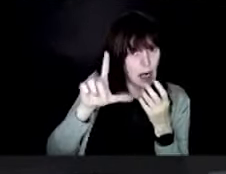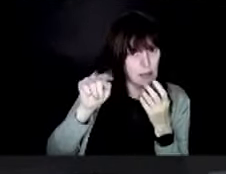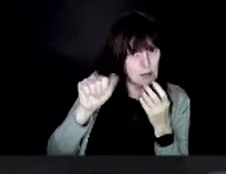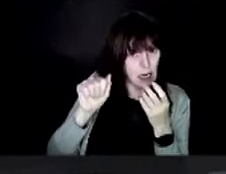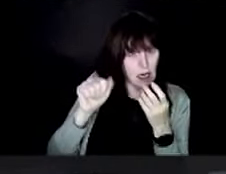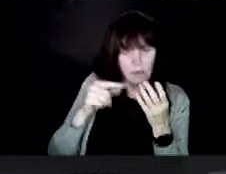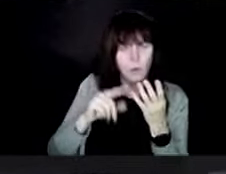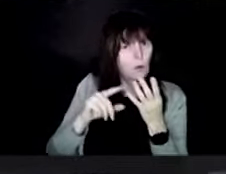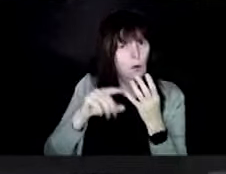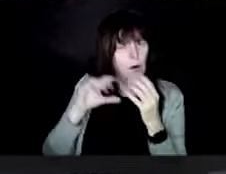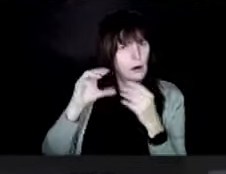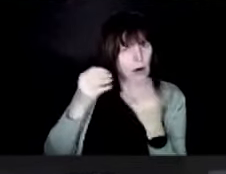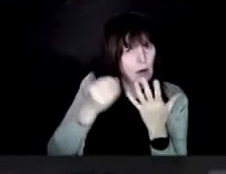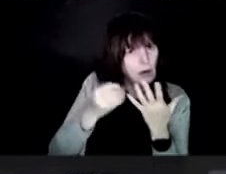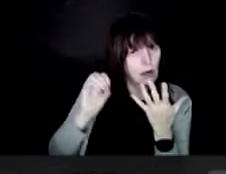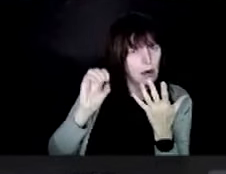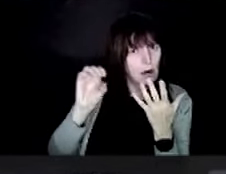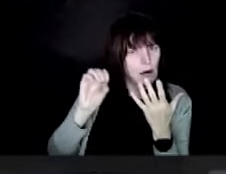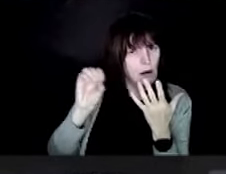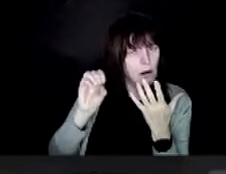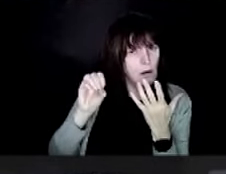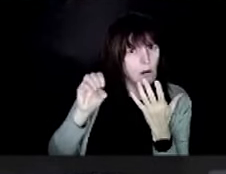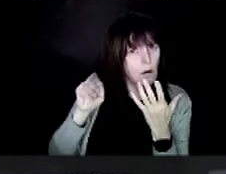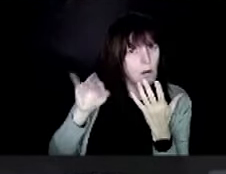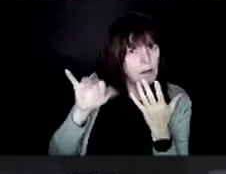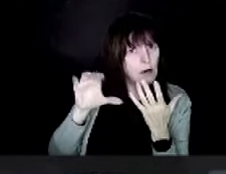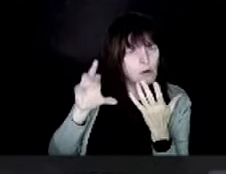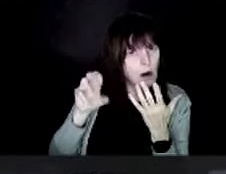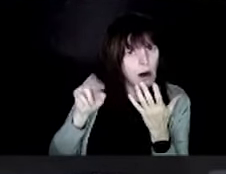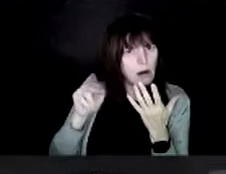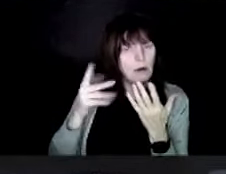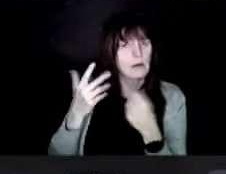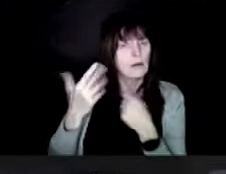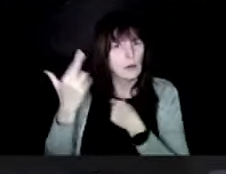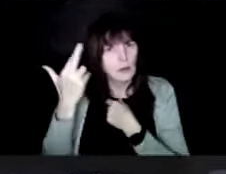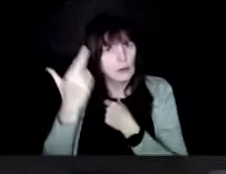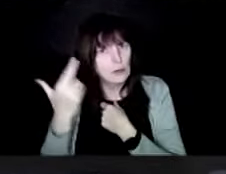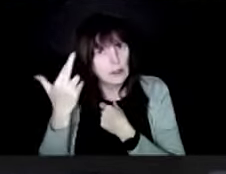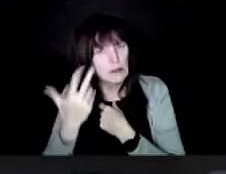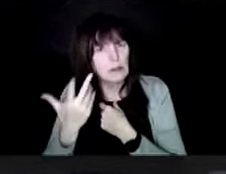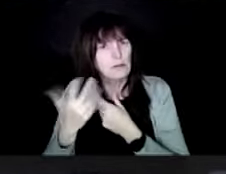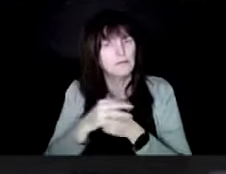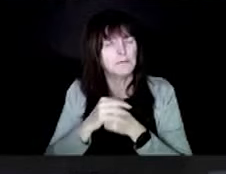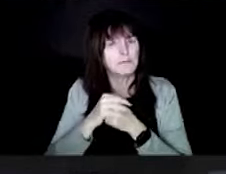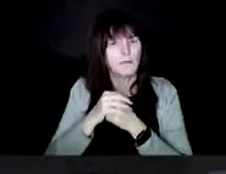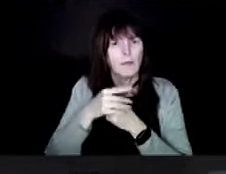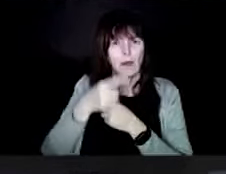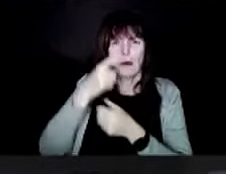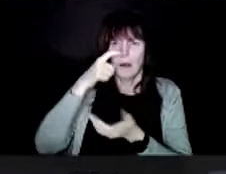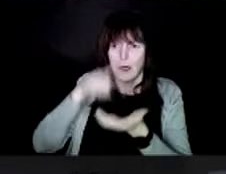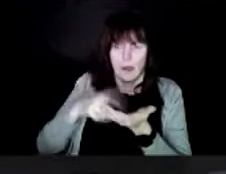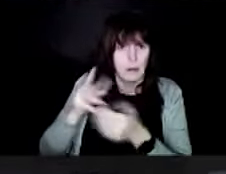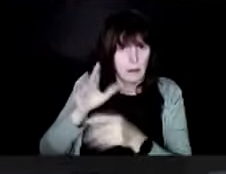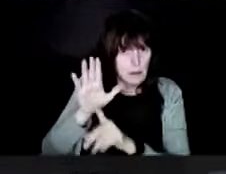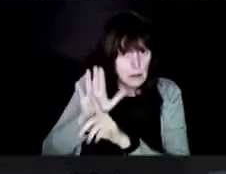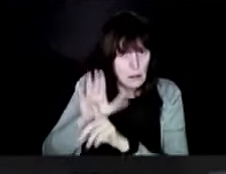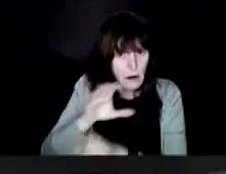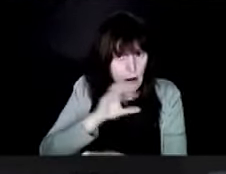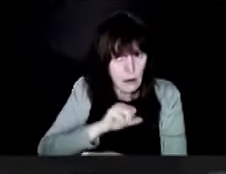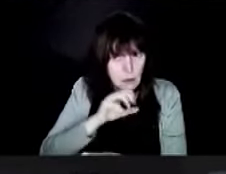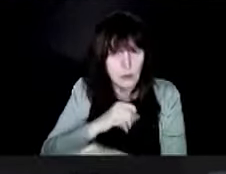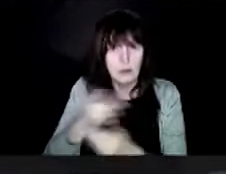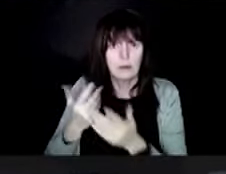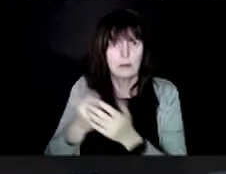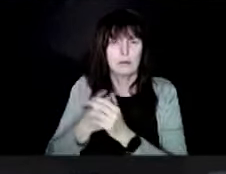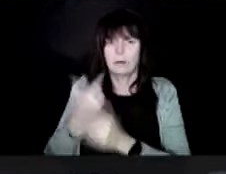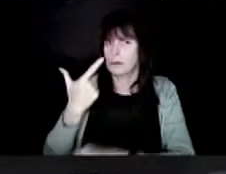sort of particular trends in terms of vaccination status or age groups? Very good question, Allison. We're trying